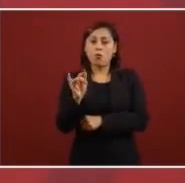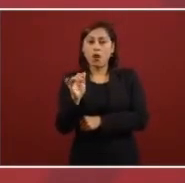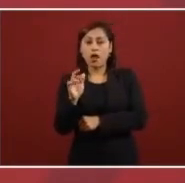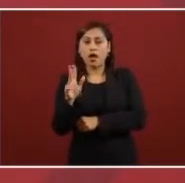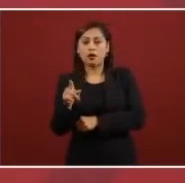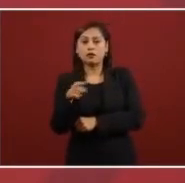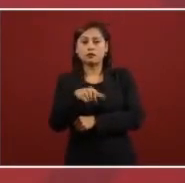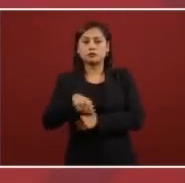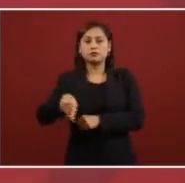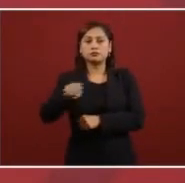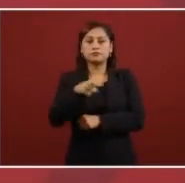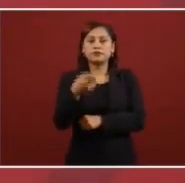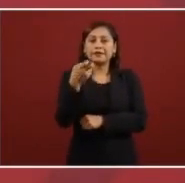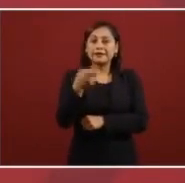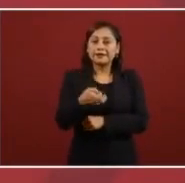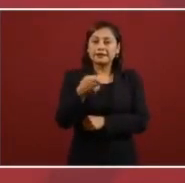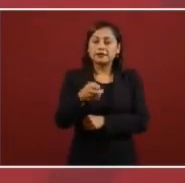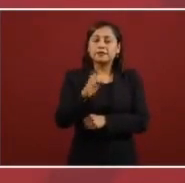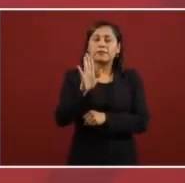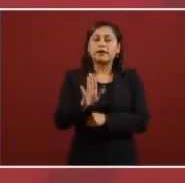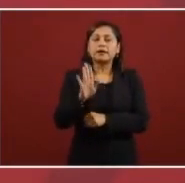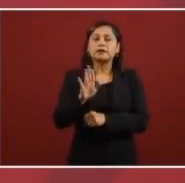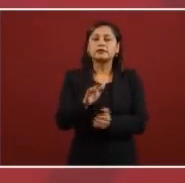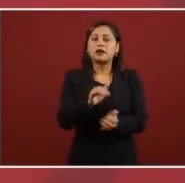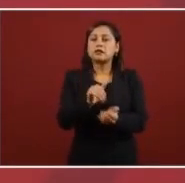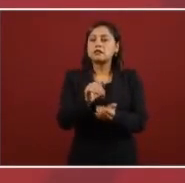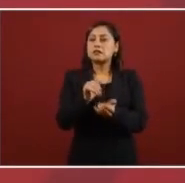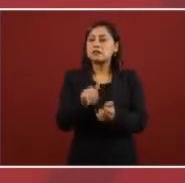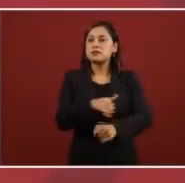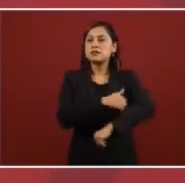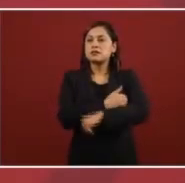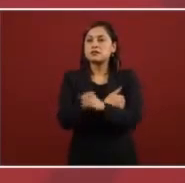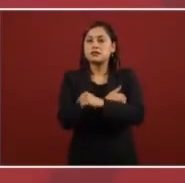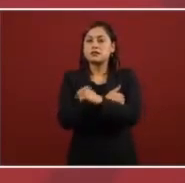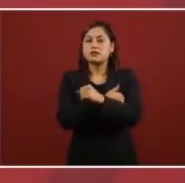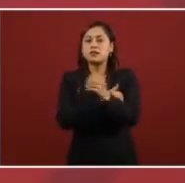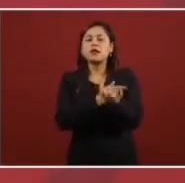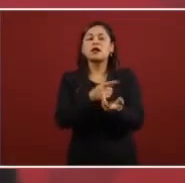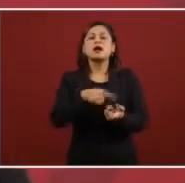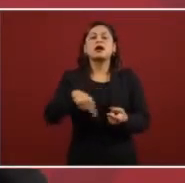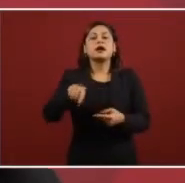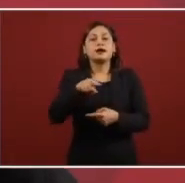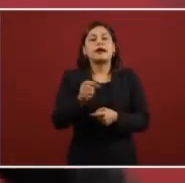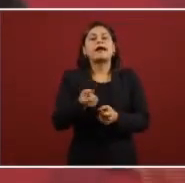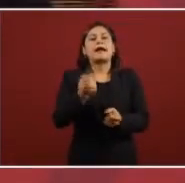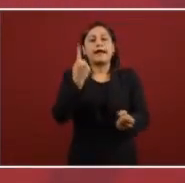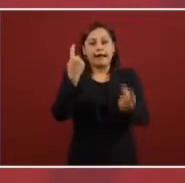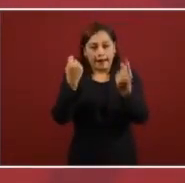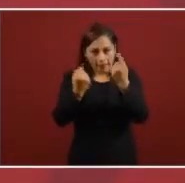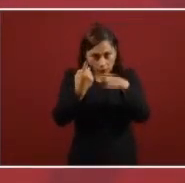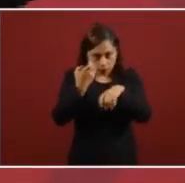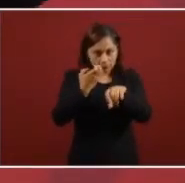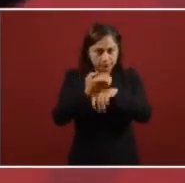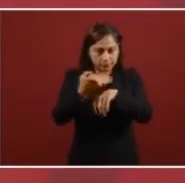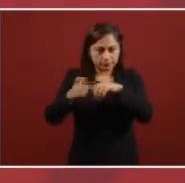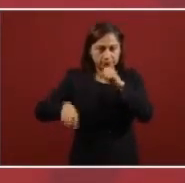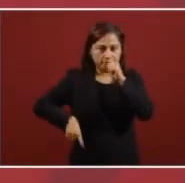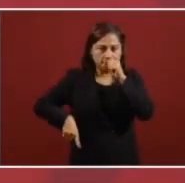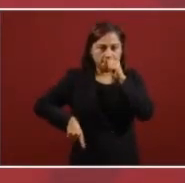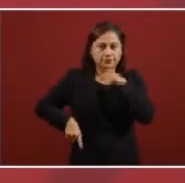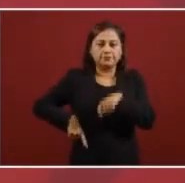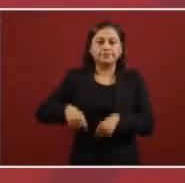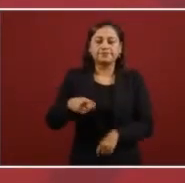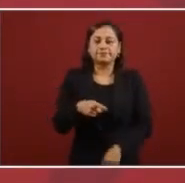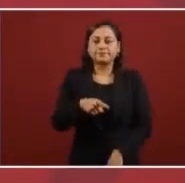health was actually like their little cash box for some of the state governments. So they used to use the funds